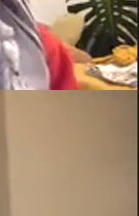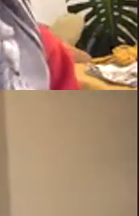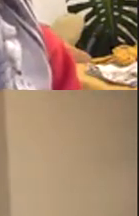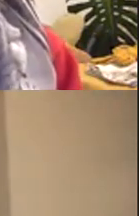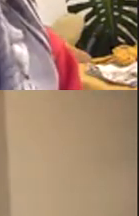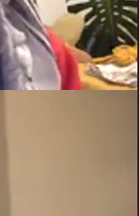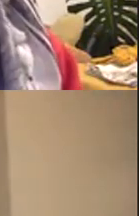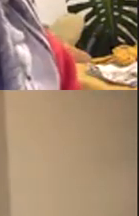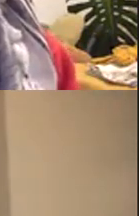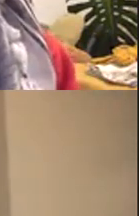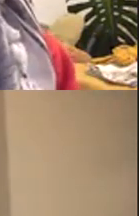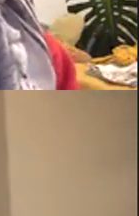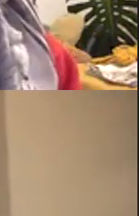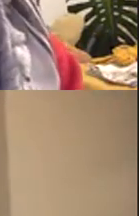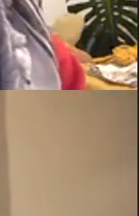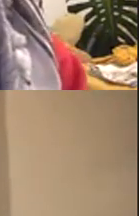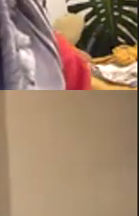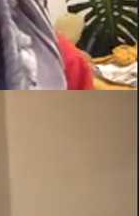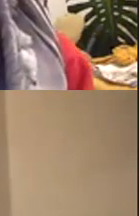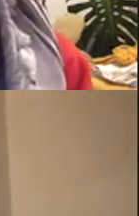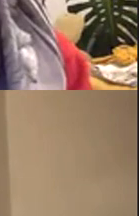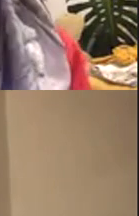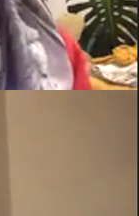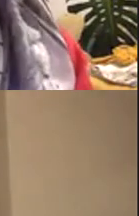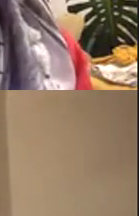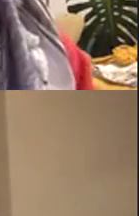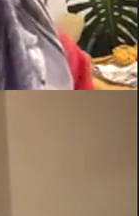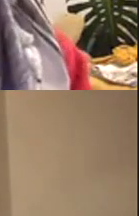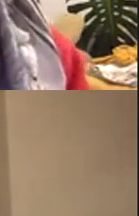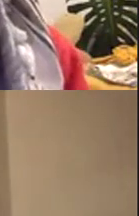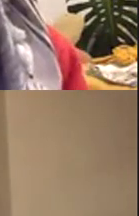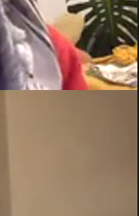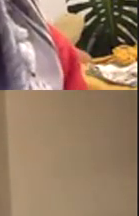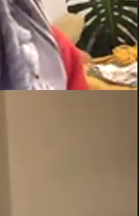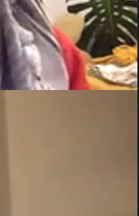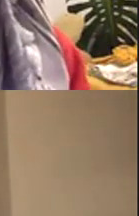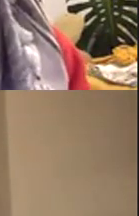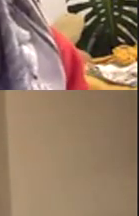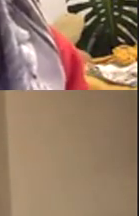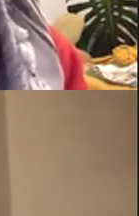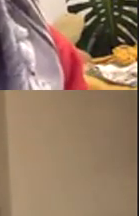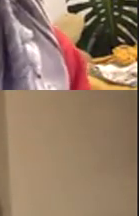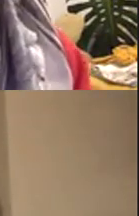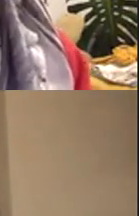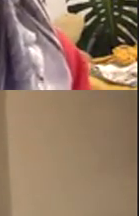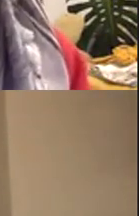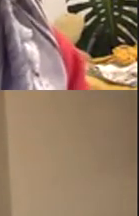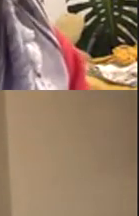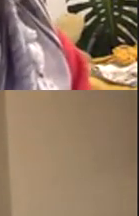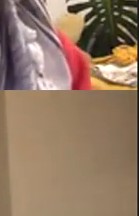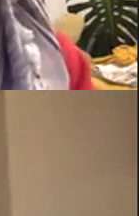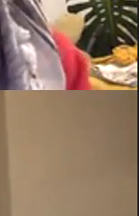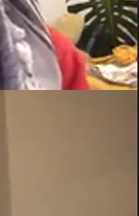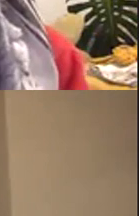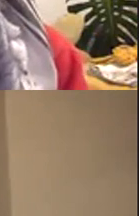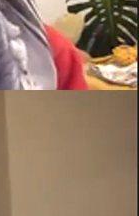imagination breaking. I think everyone here has been part of that through all the ways that you've participated, as Karina said, the ways